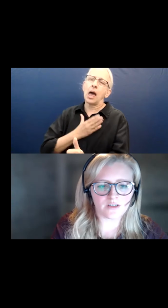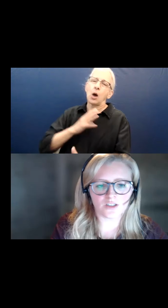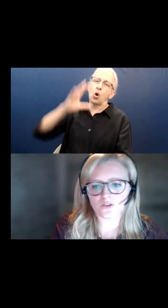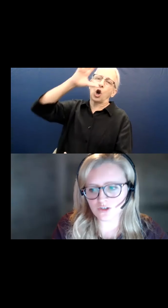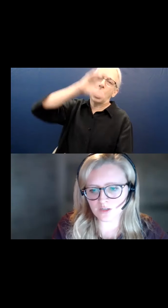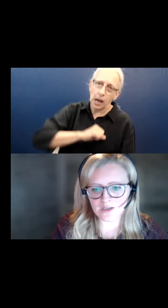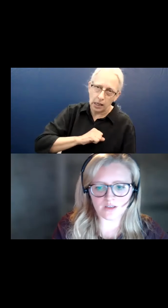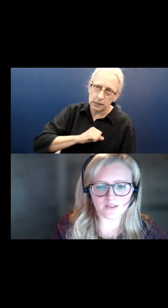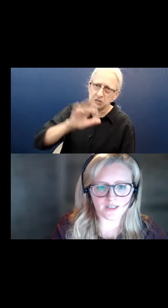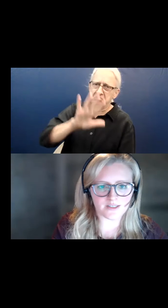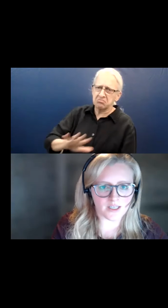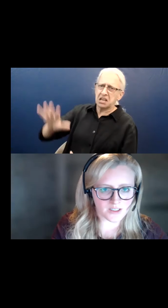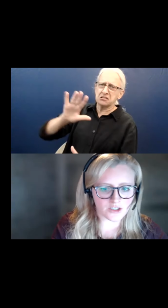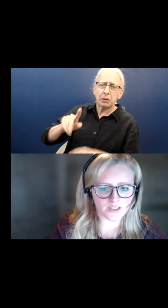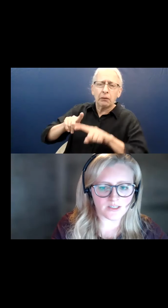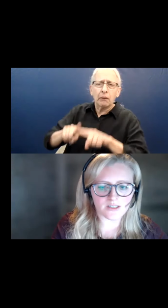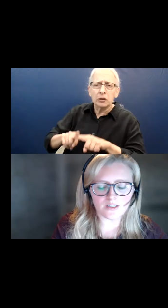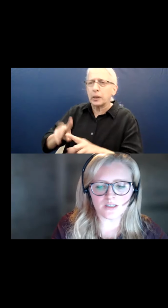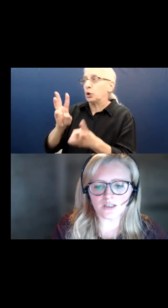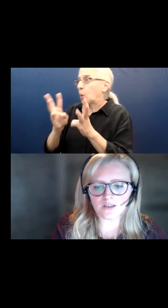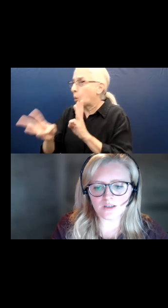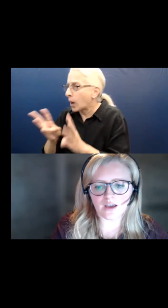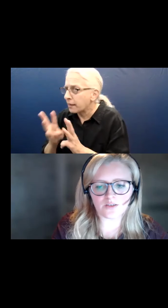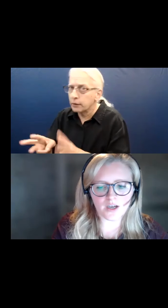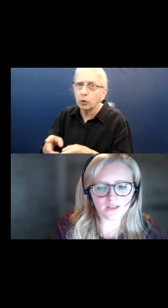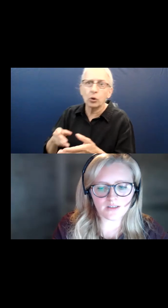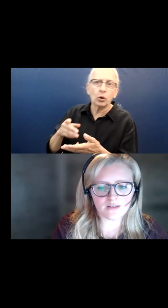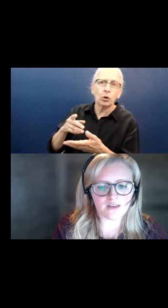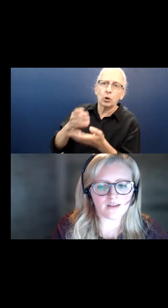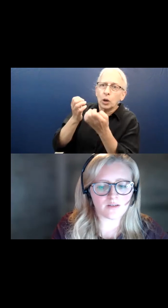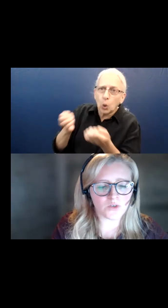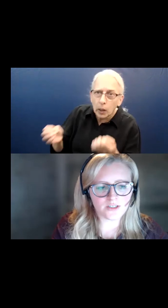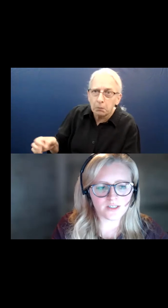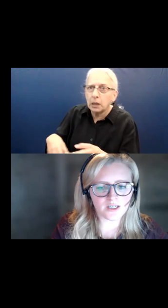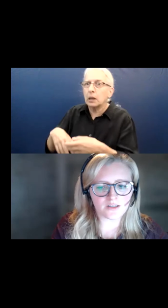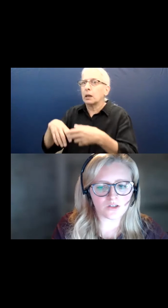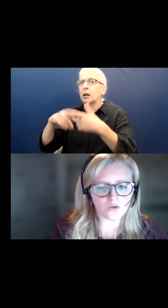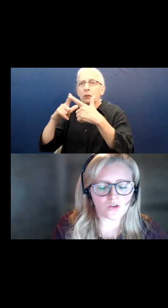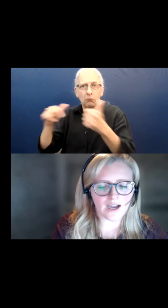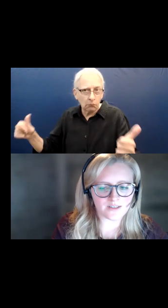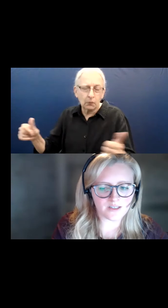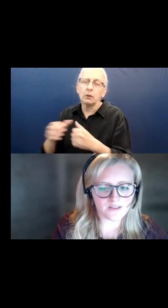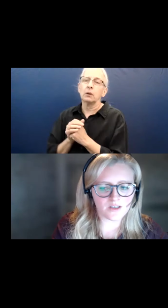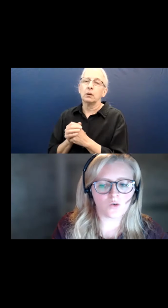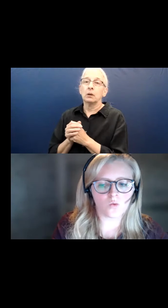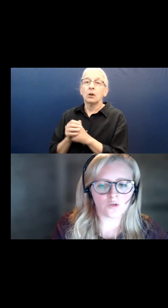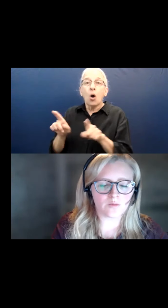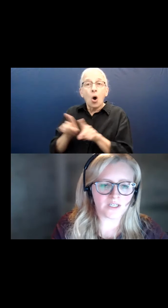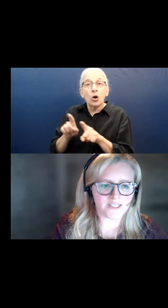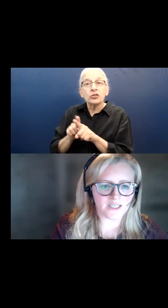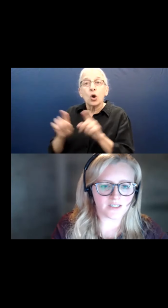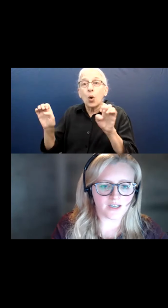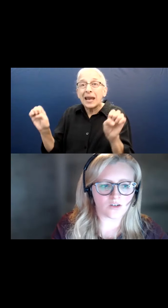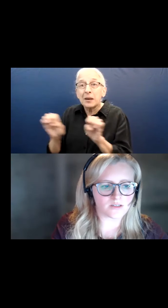requirements, construction methods, and site conditions. And finally, that emergency and local access will